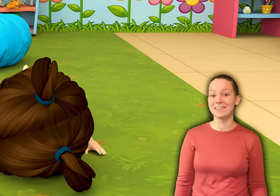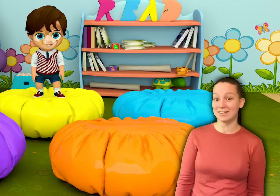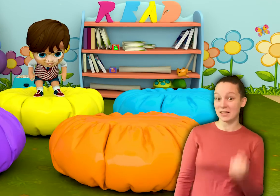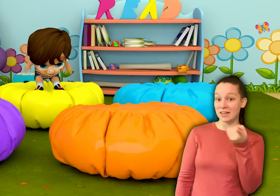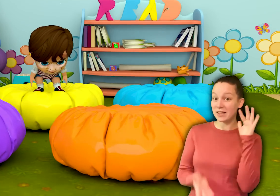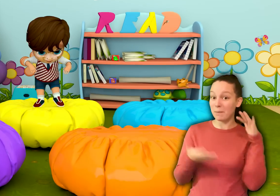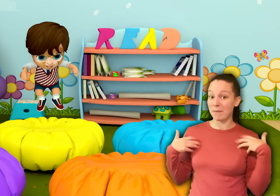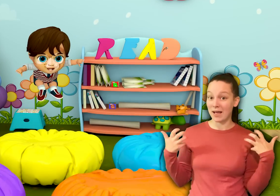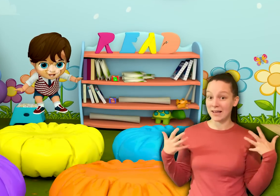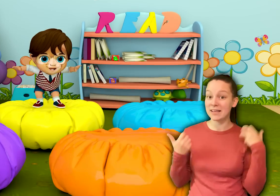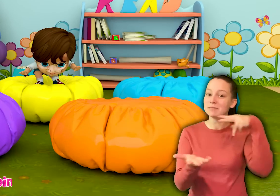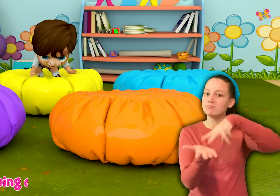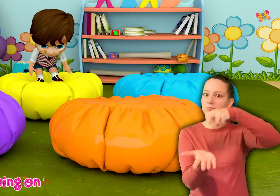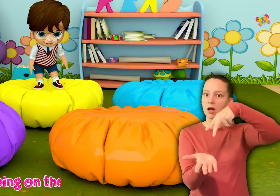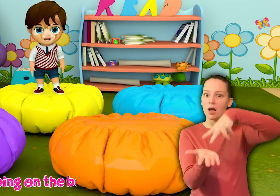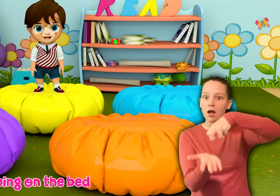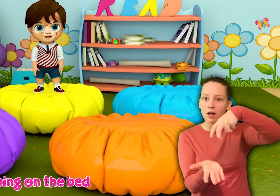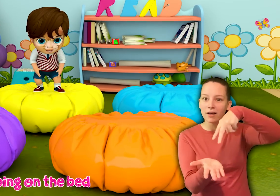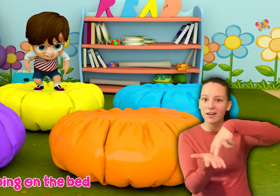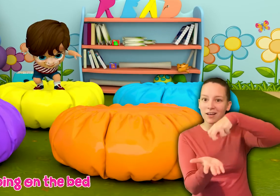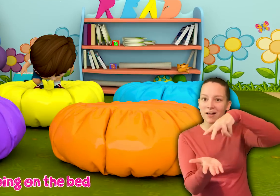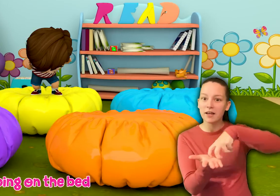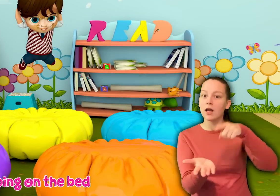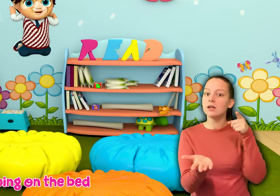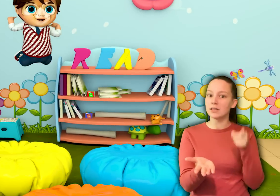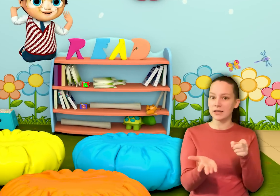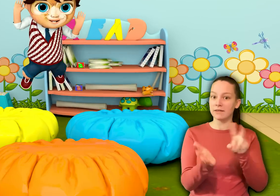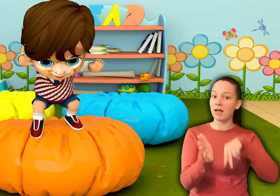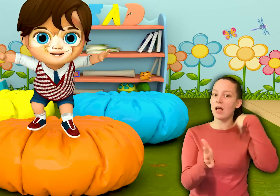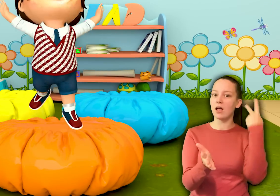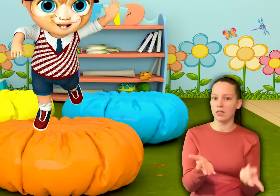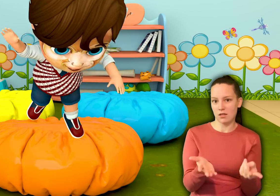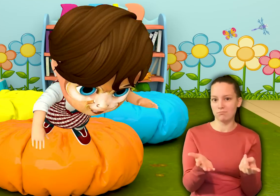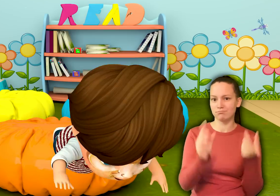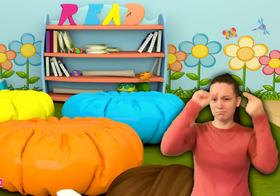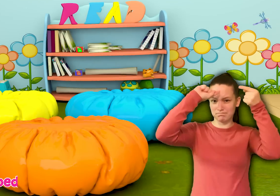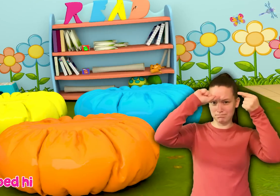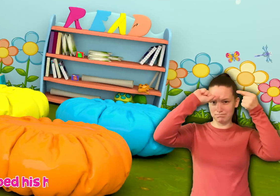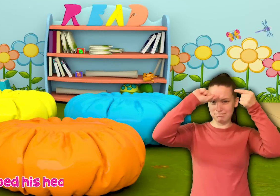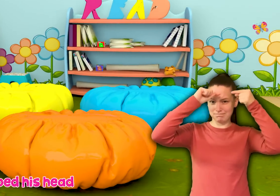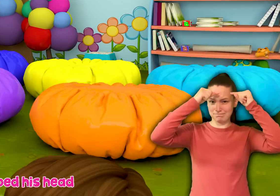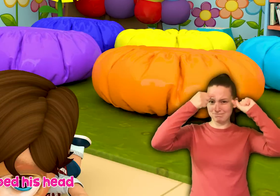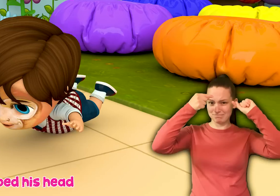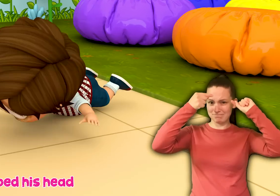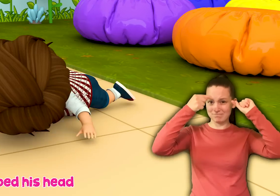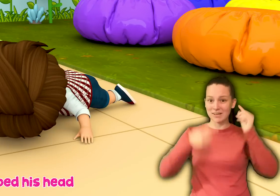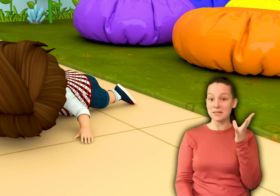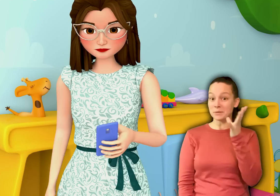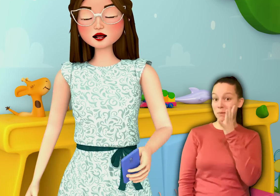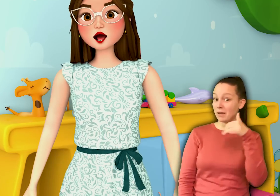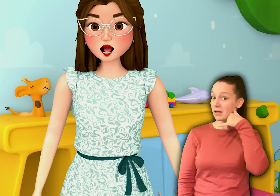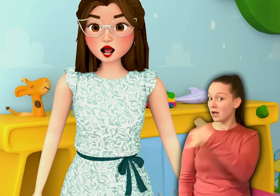bed one little monkey jumping on the bed he fell off and bumped